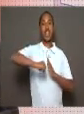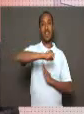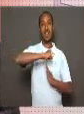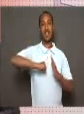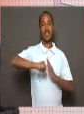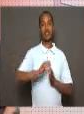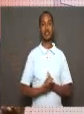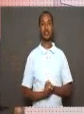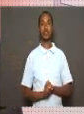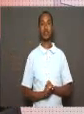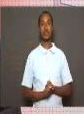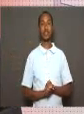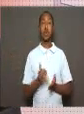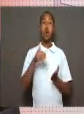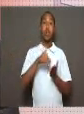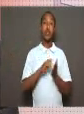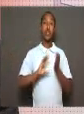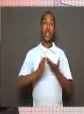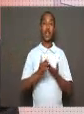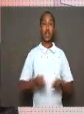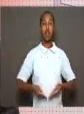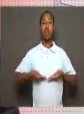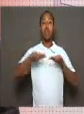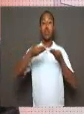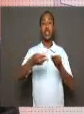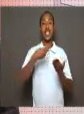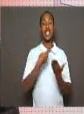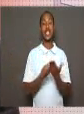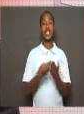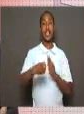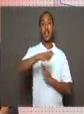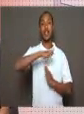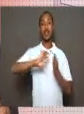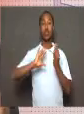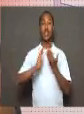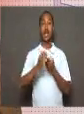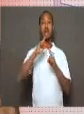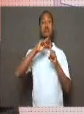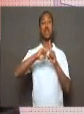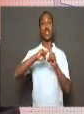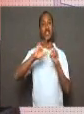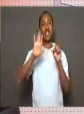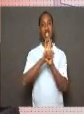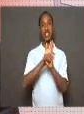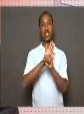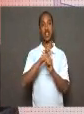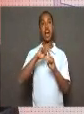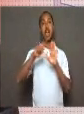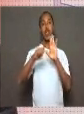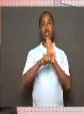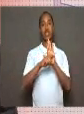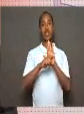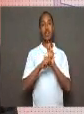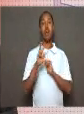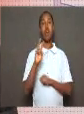shells. They also tend to lose these electrons to become positively charged